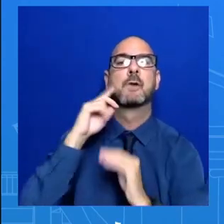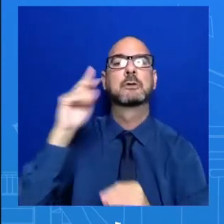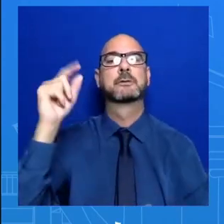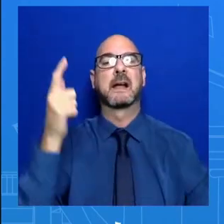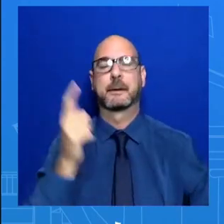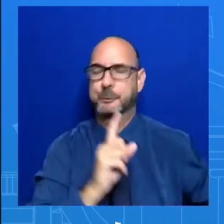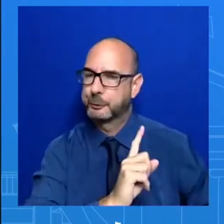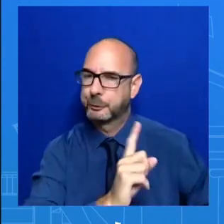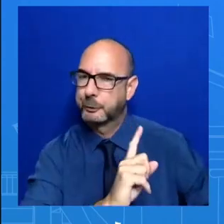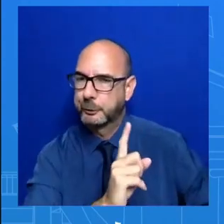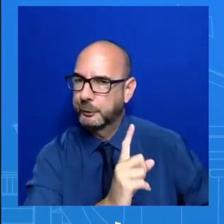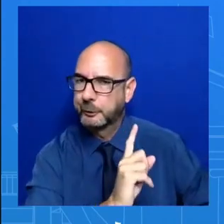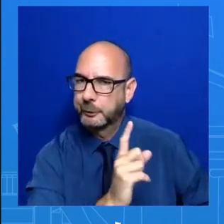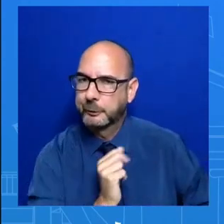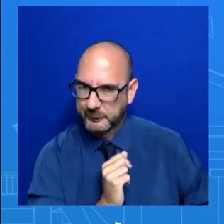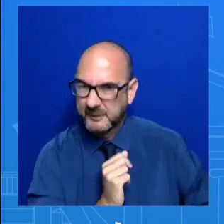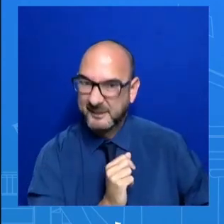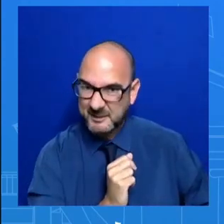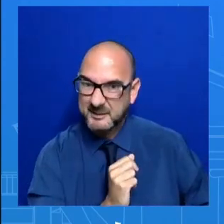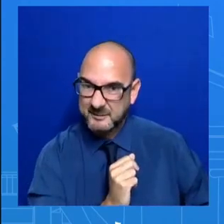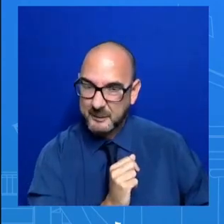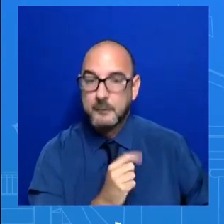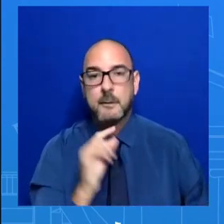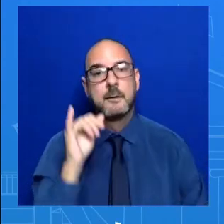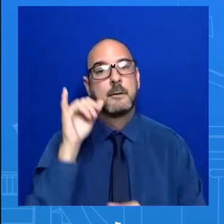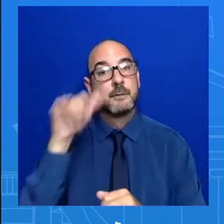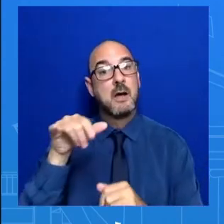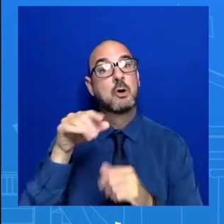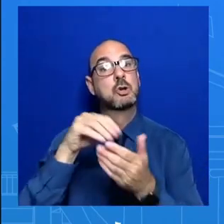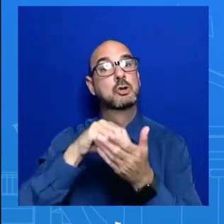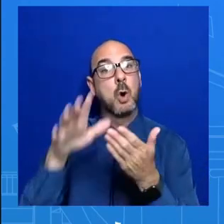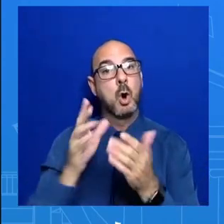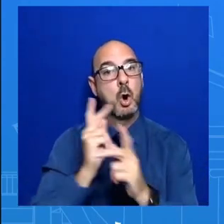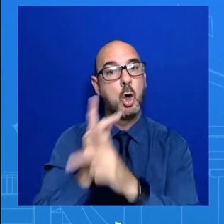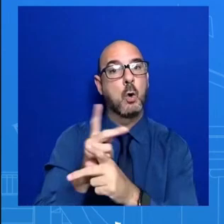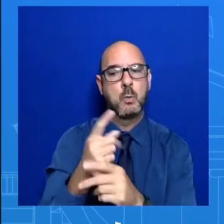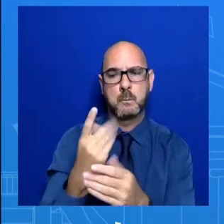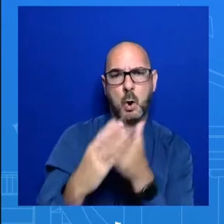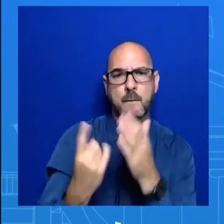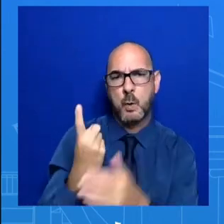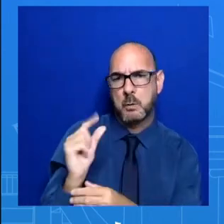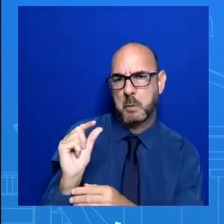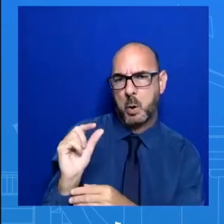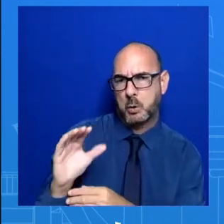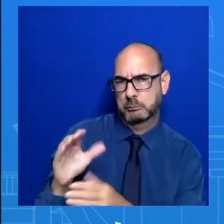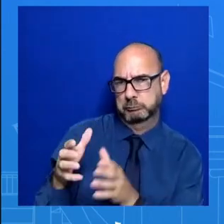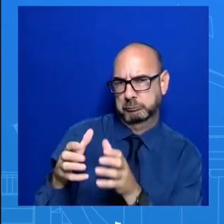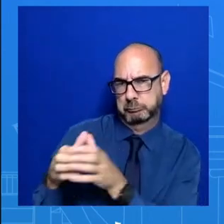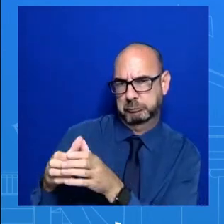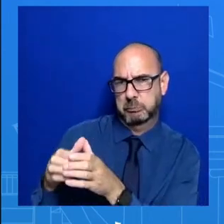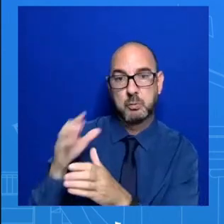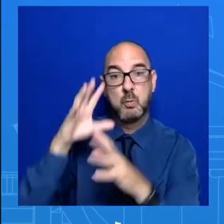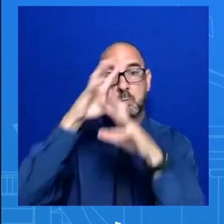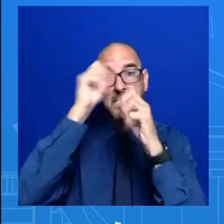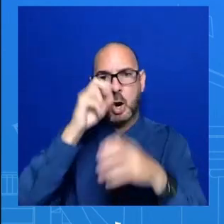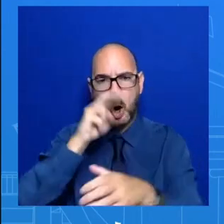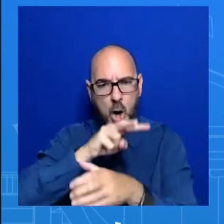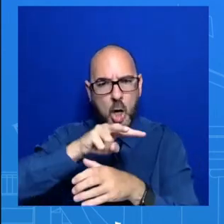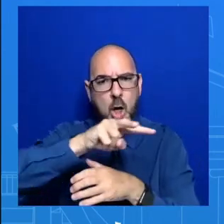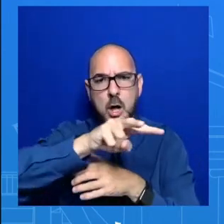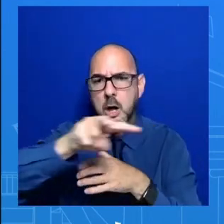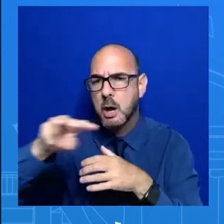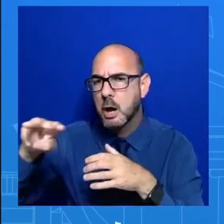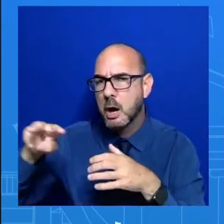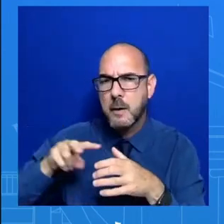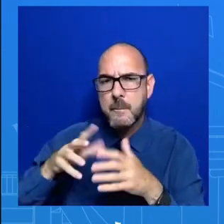of his economic policy, but as he's thinking forward, as he's looking at all Americans, all communities, he wants to make sure that there is an